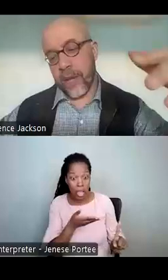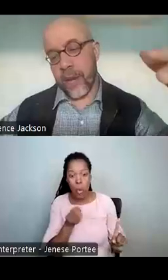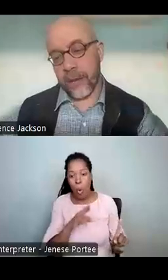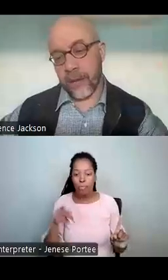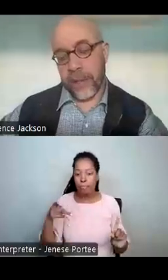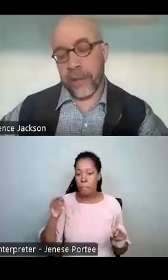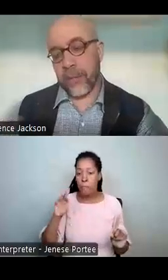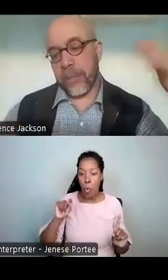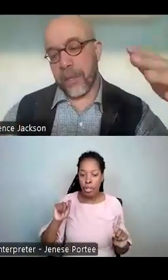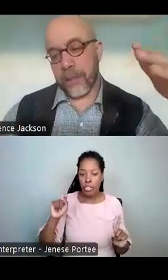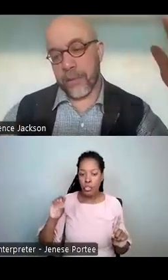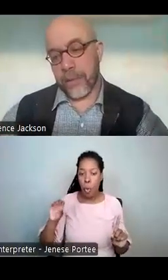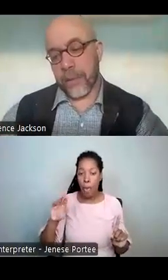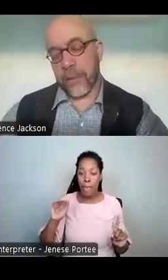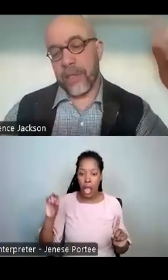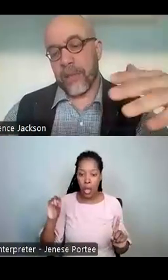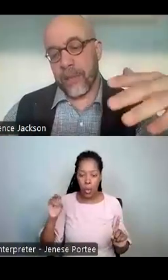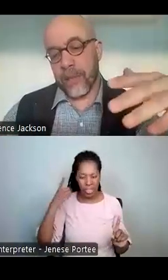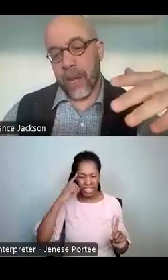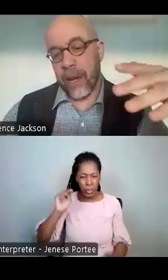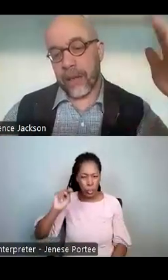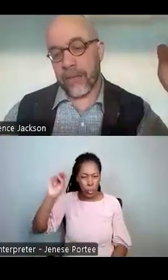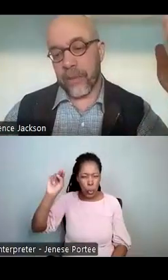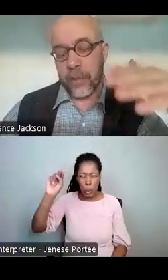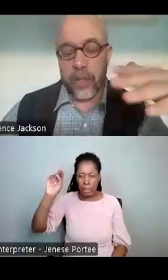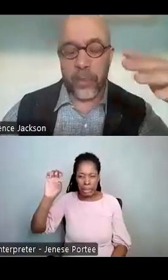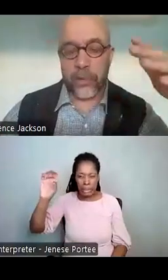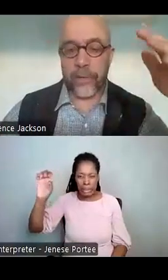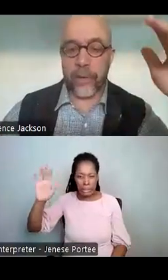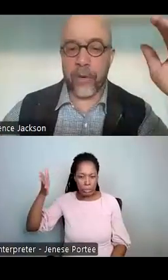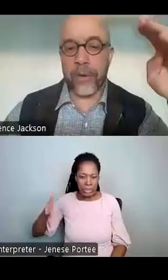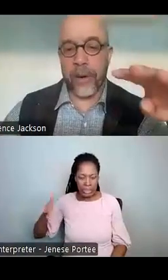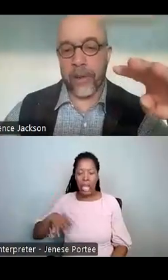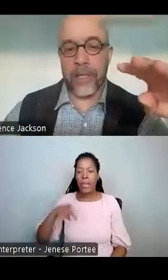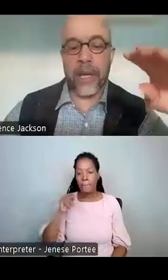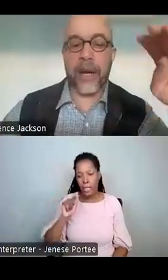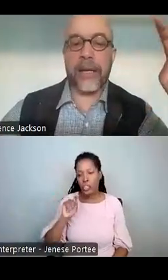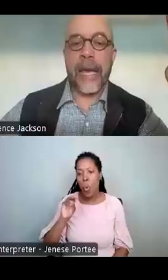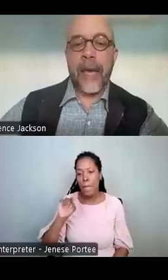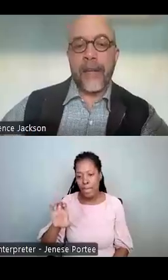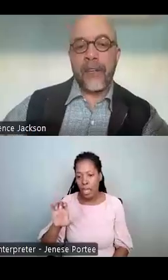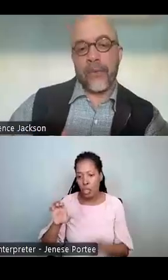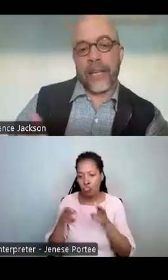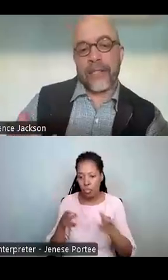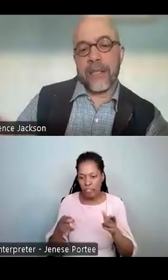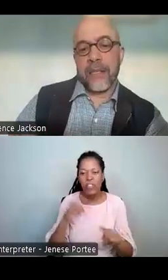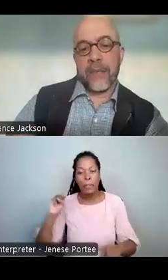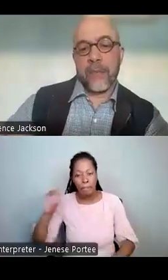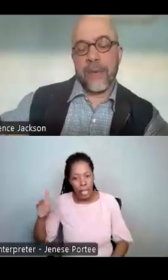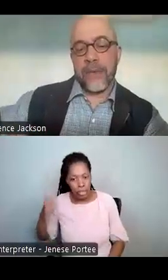northern side, or maybe it'd be like the eastern side of the Potomac River on the Maryland side,